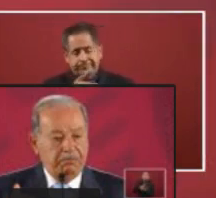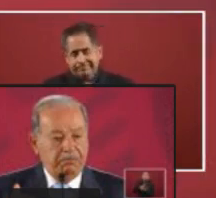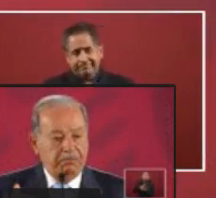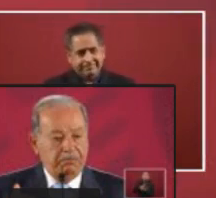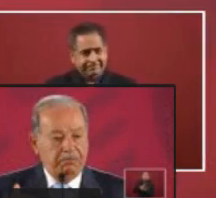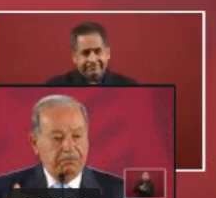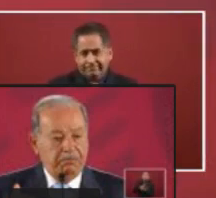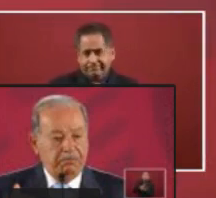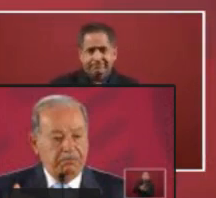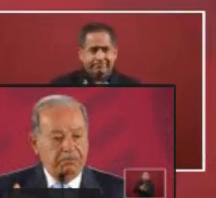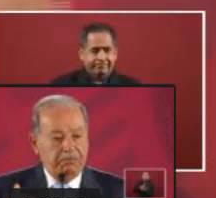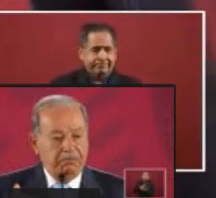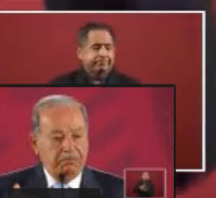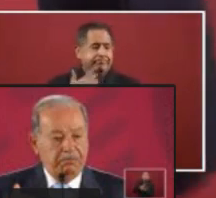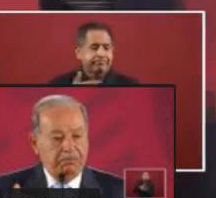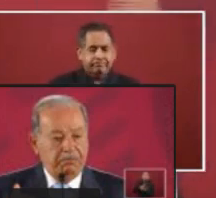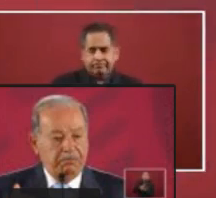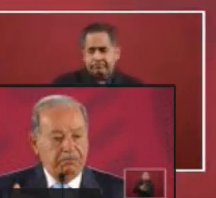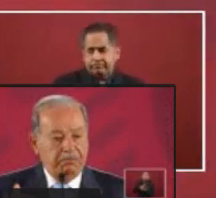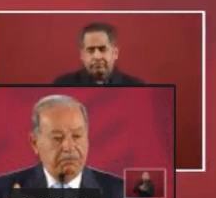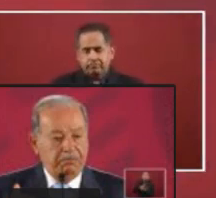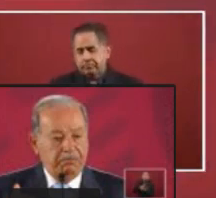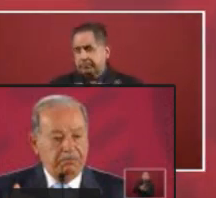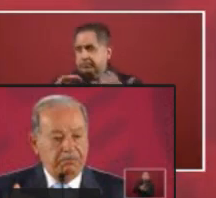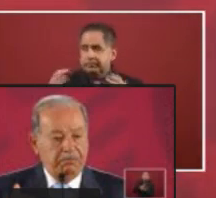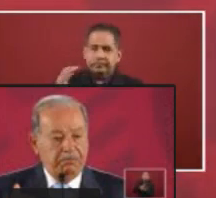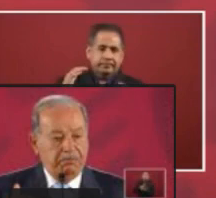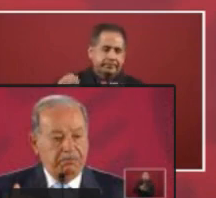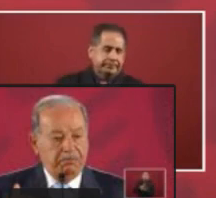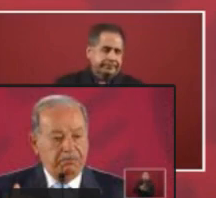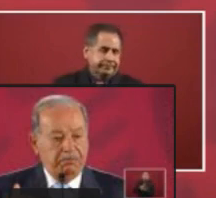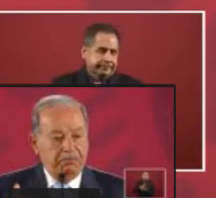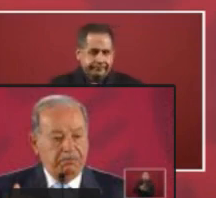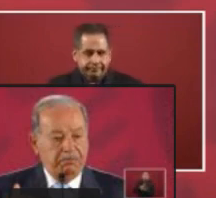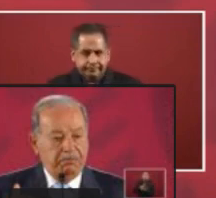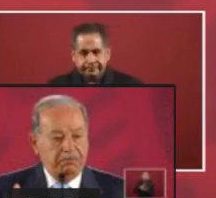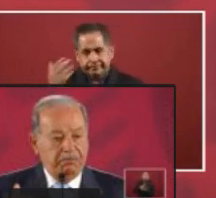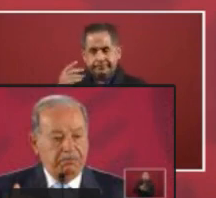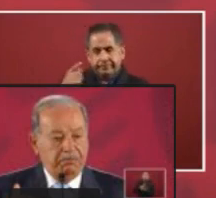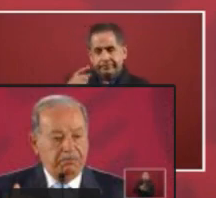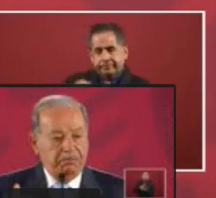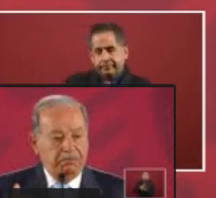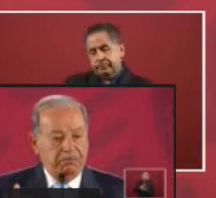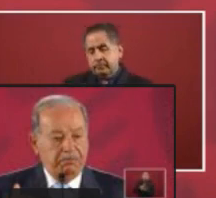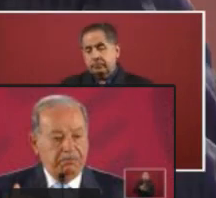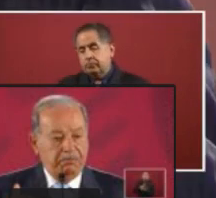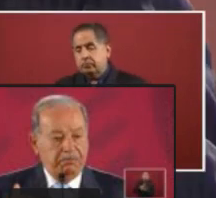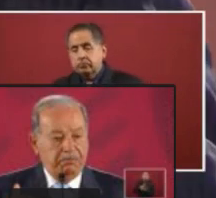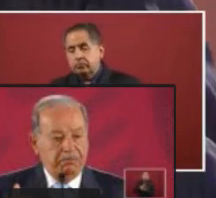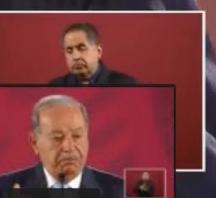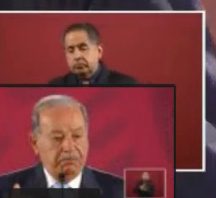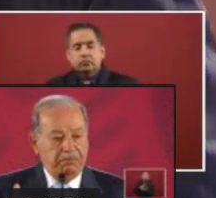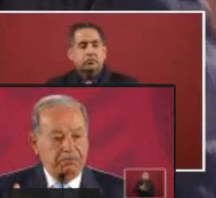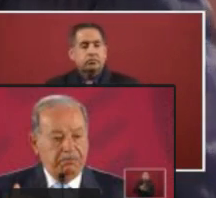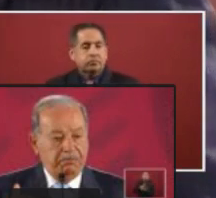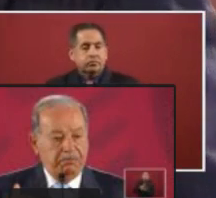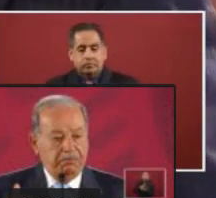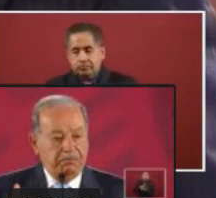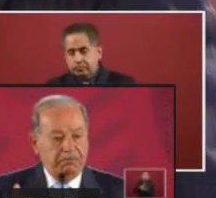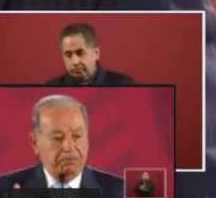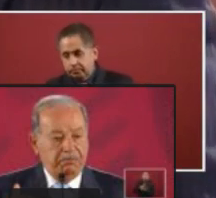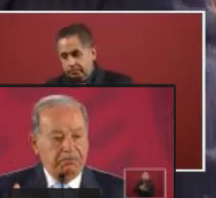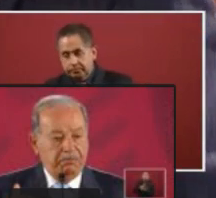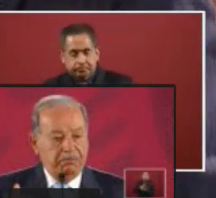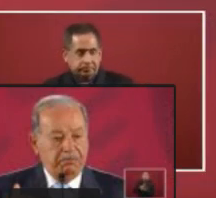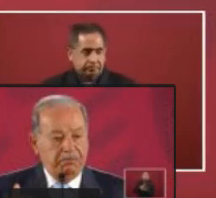would be more competitive by transporting natural gas if we compare it, which would have